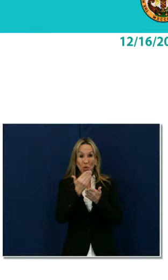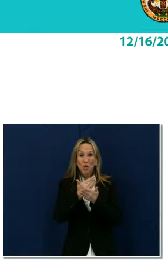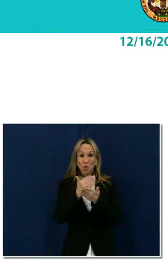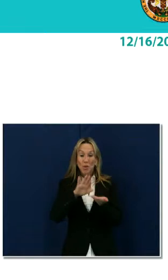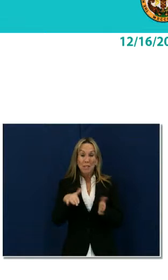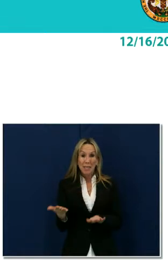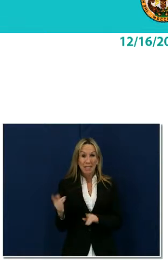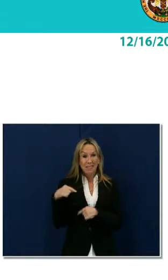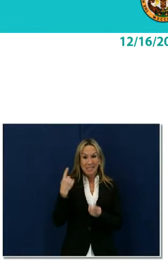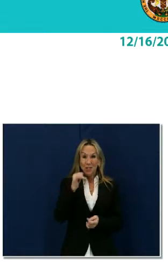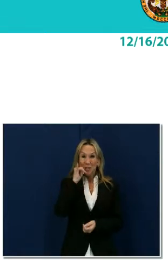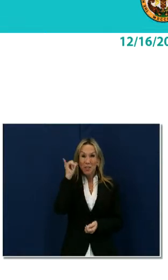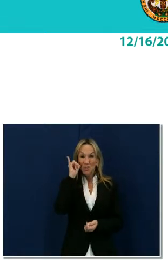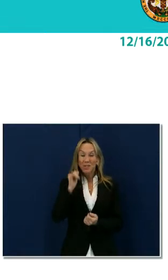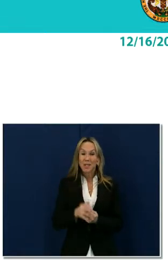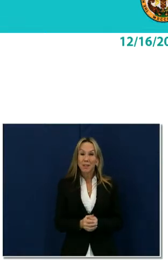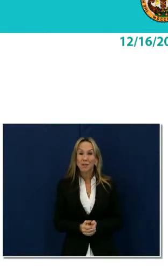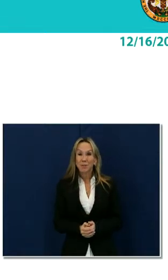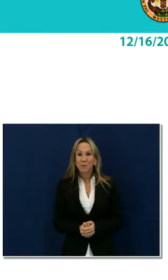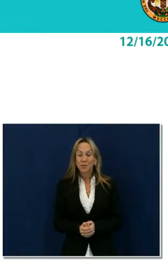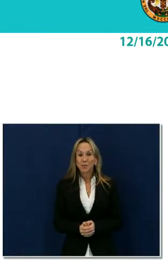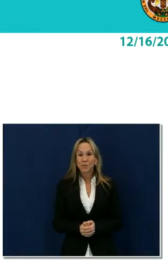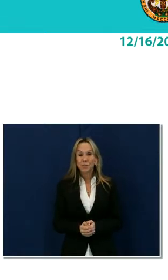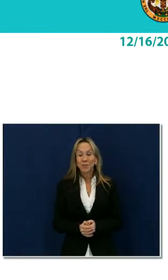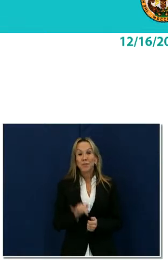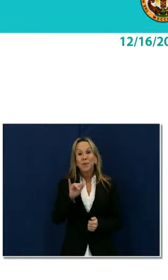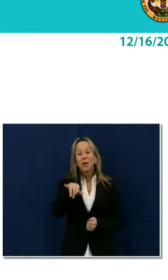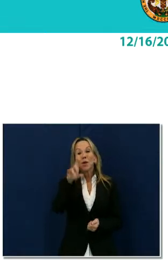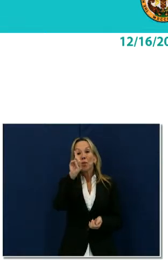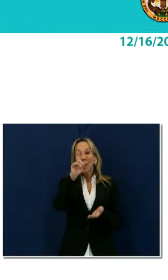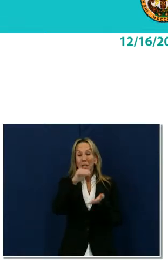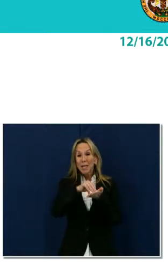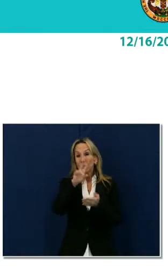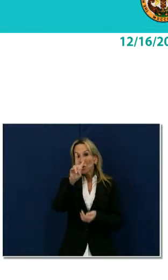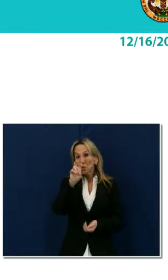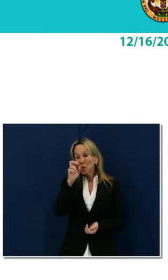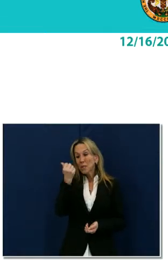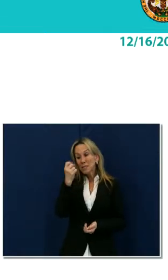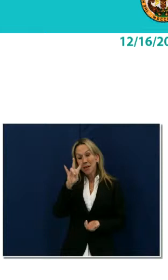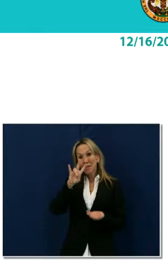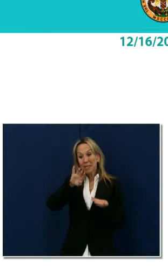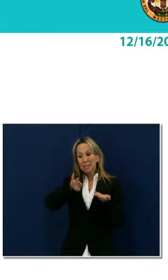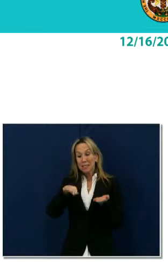reported since yesterday. Now, of the 1,217 deaths,